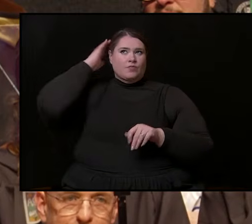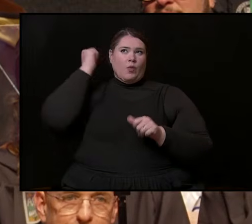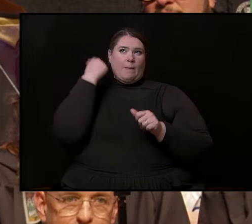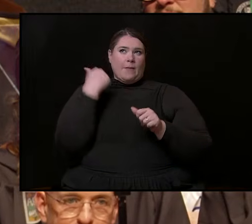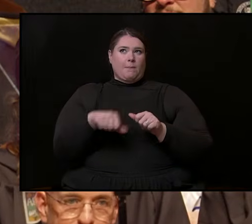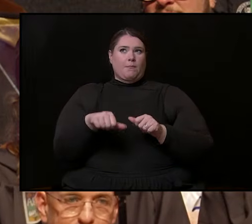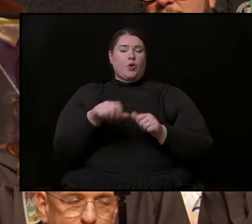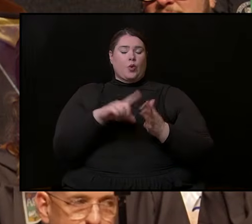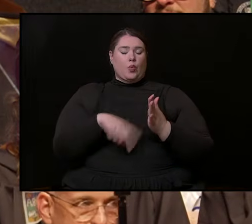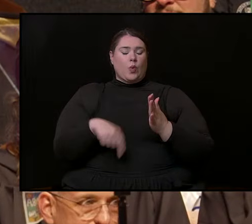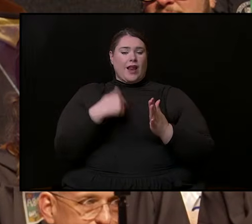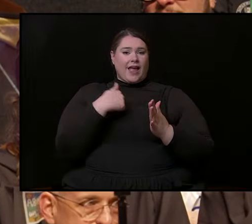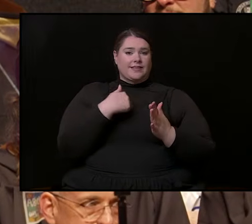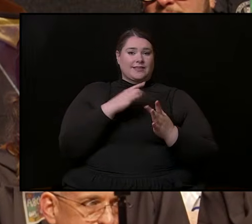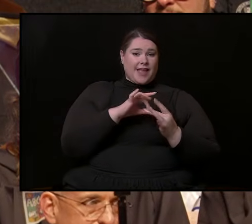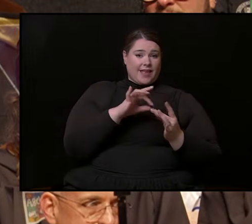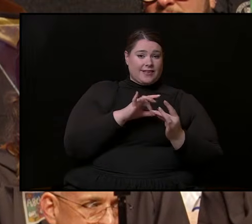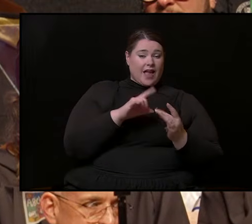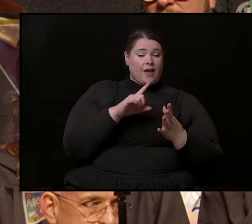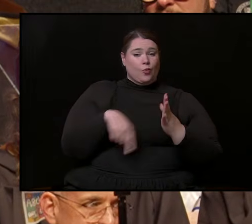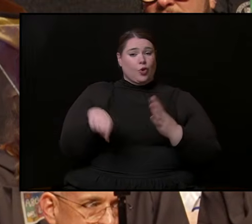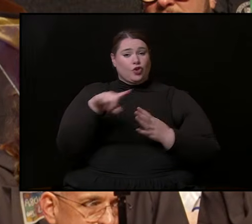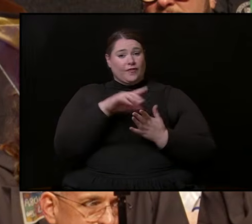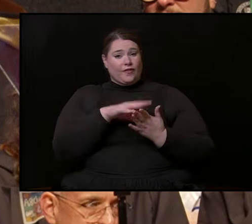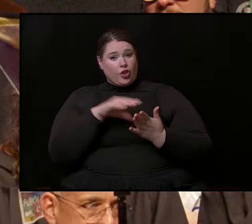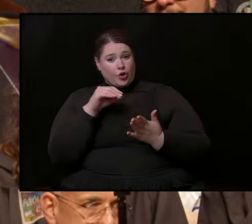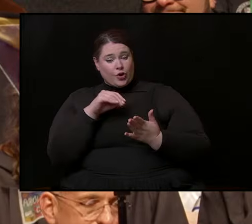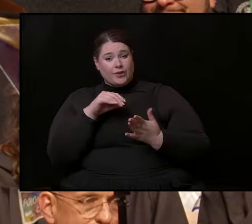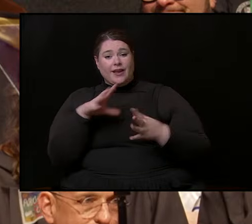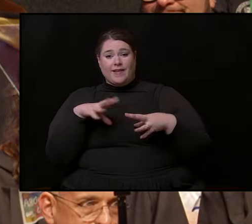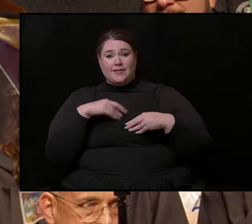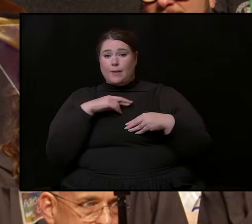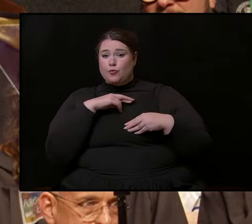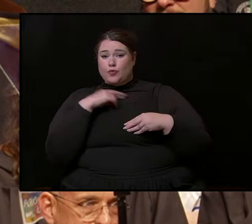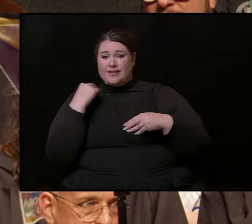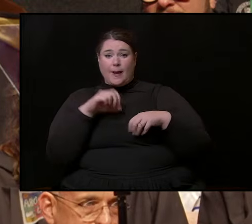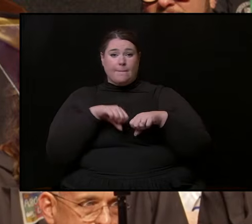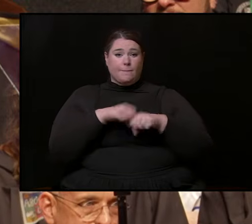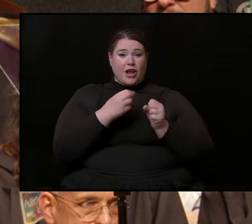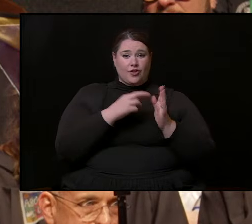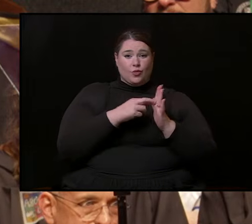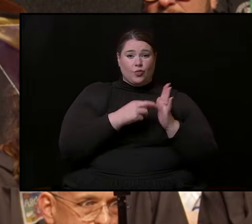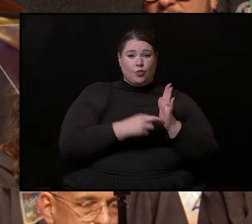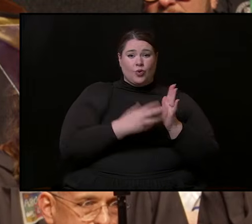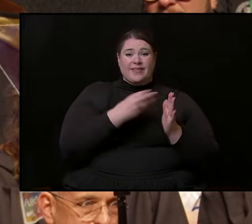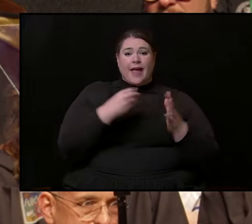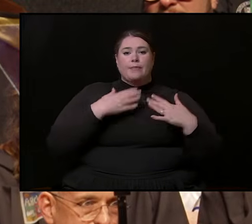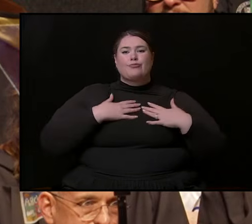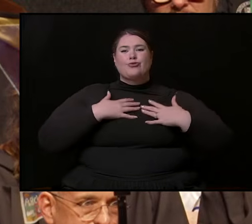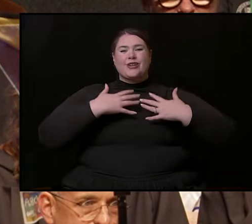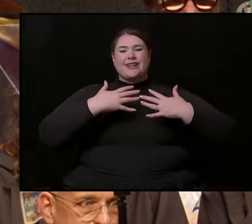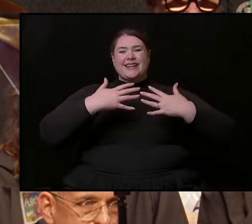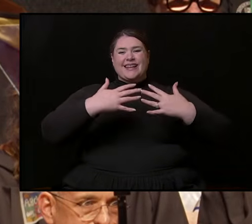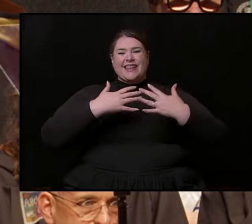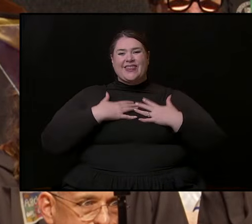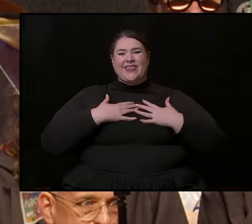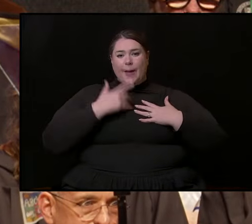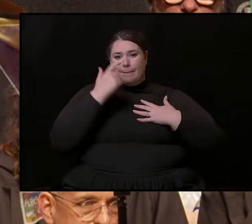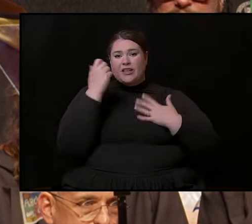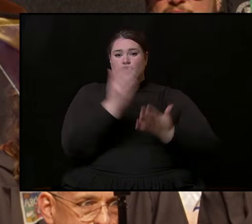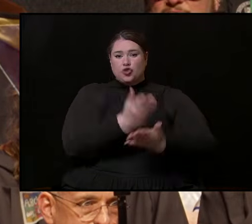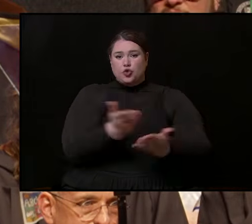Stay connected, take risk, break rules, and breathe. Because you are what the world needs right